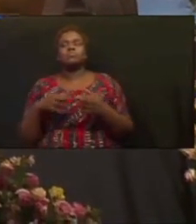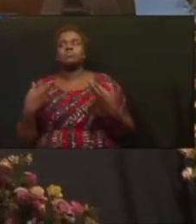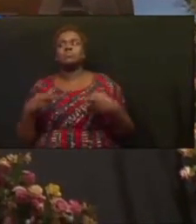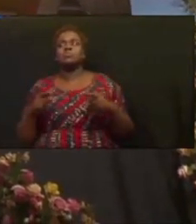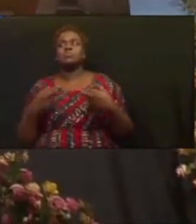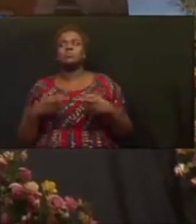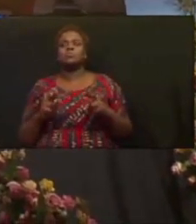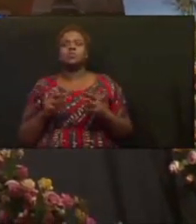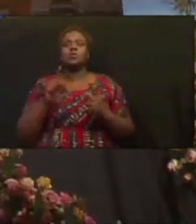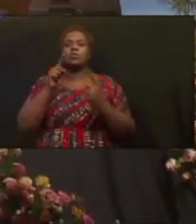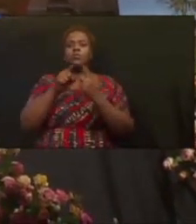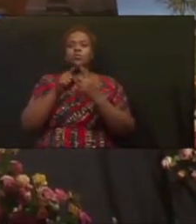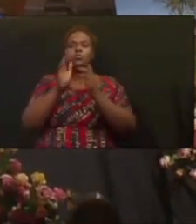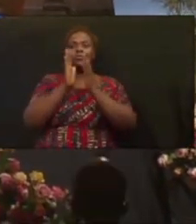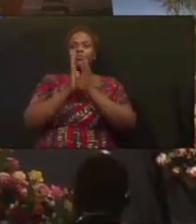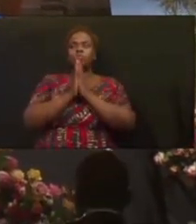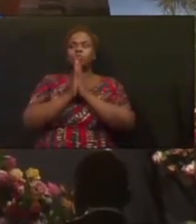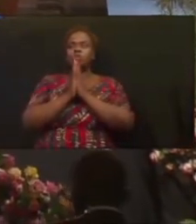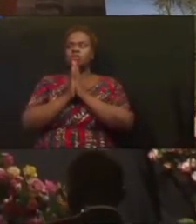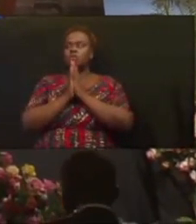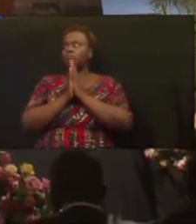receive? Rise up and let's pray.